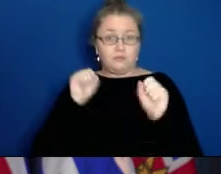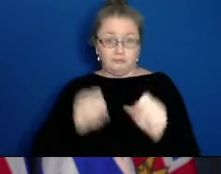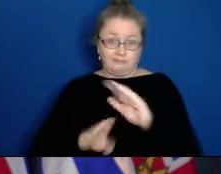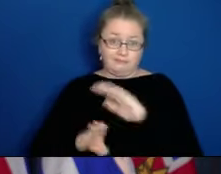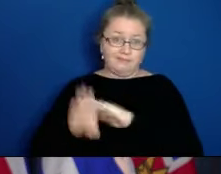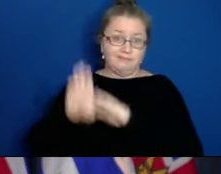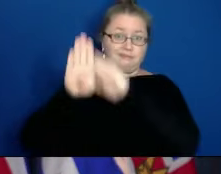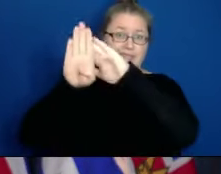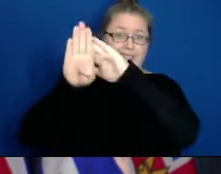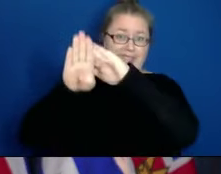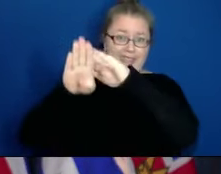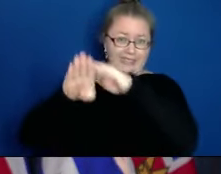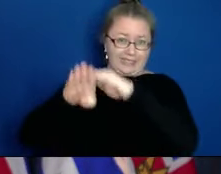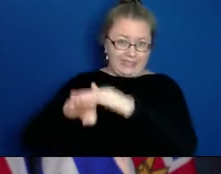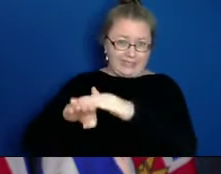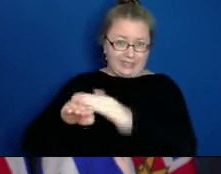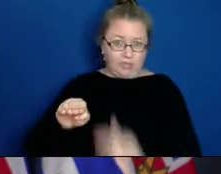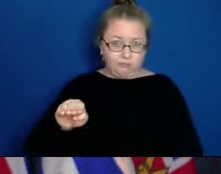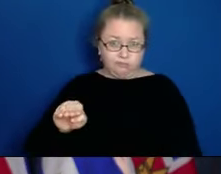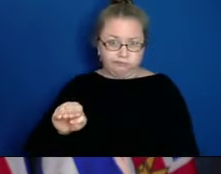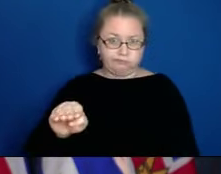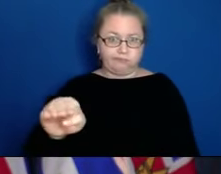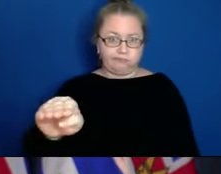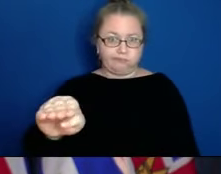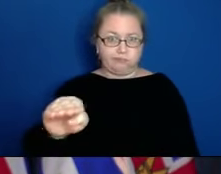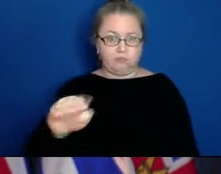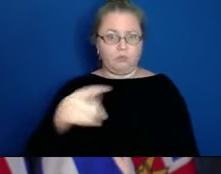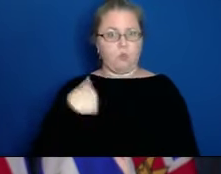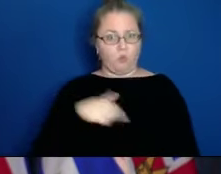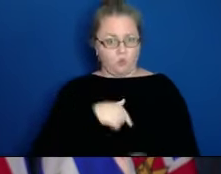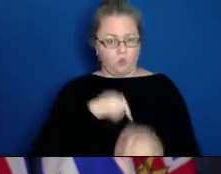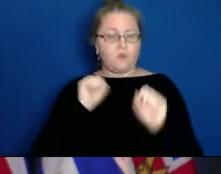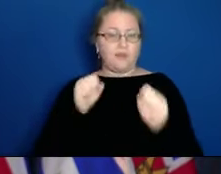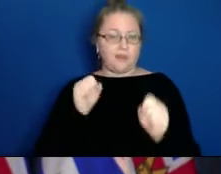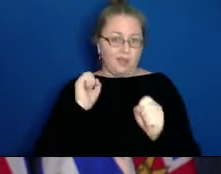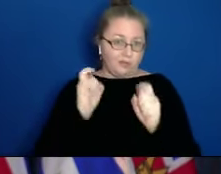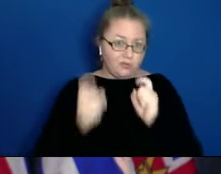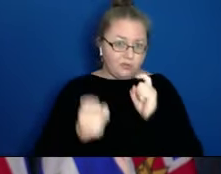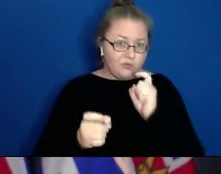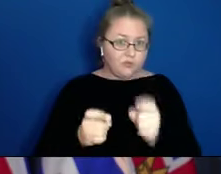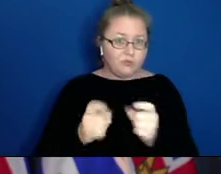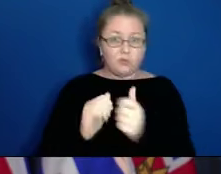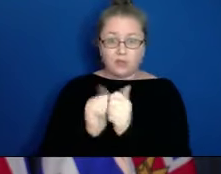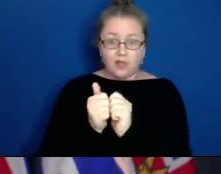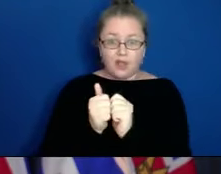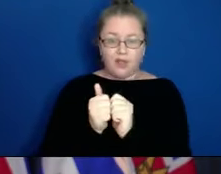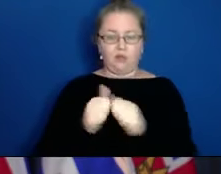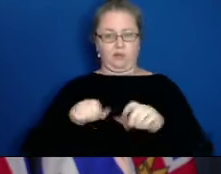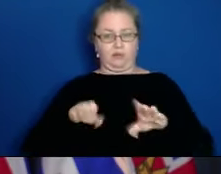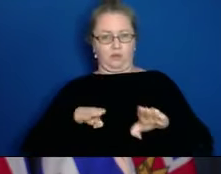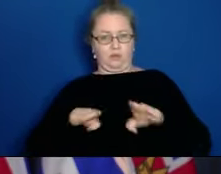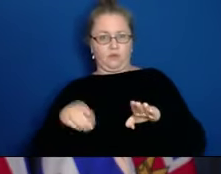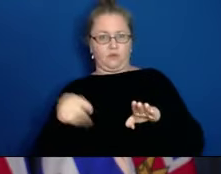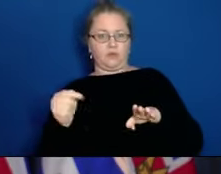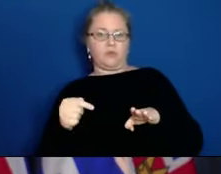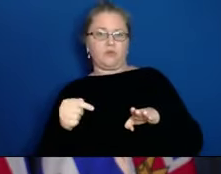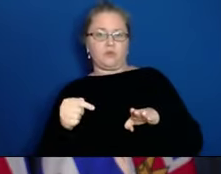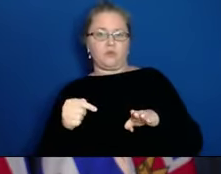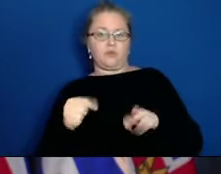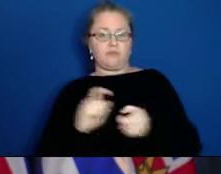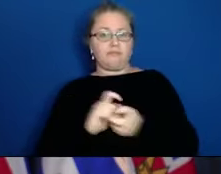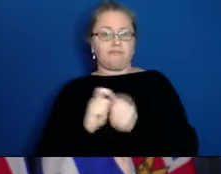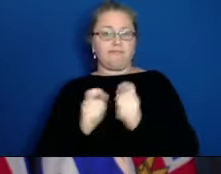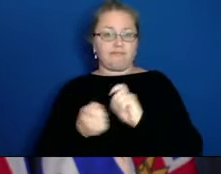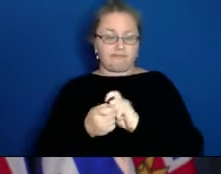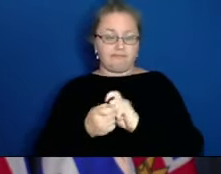also do what we want to do in this pandemic, which is our part. I wanted to note two things that we've